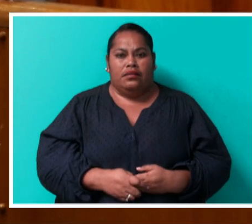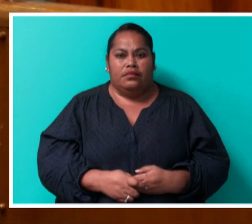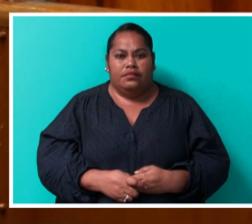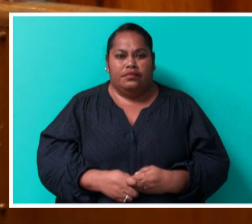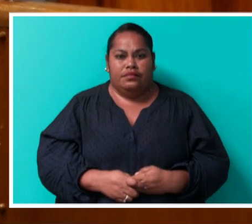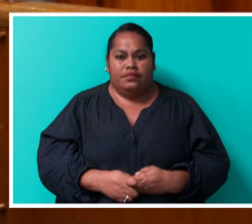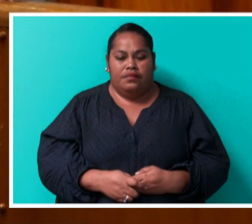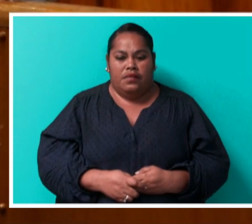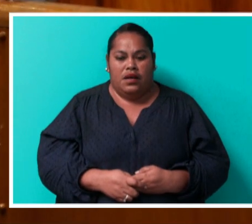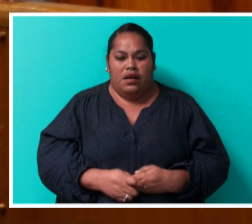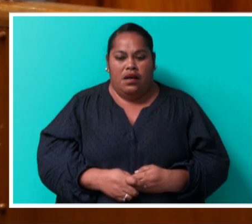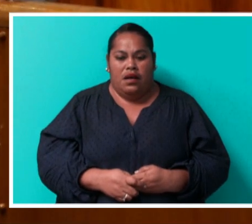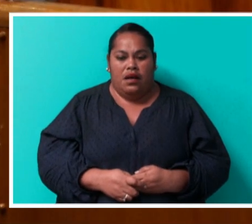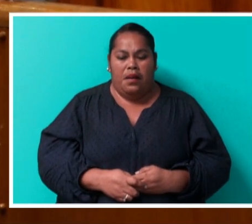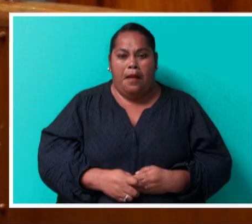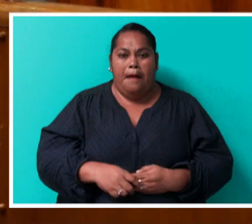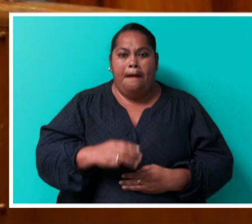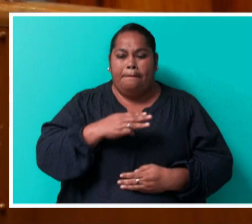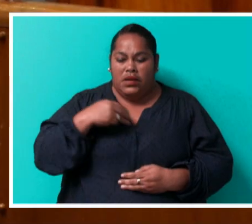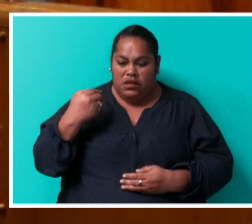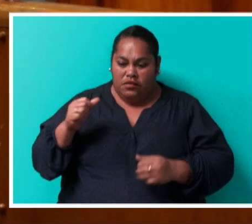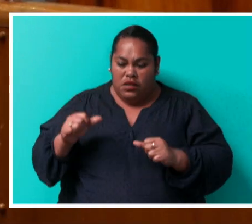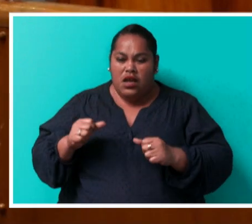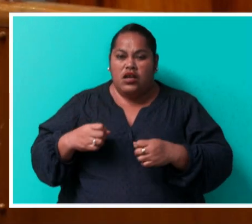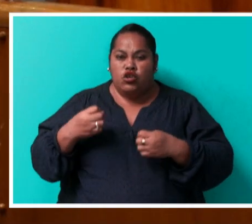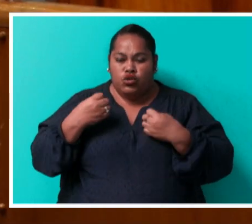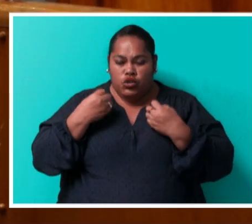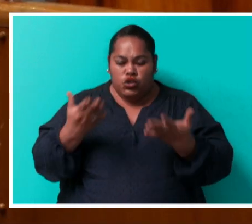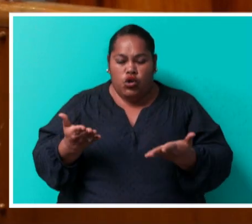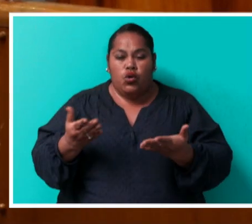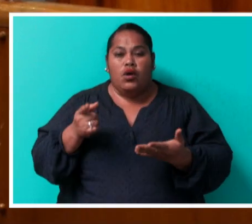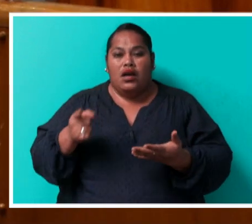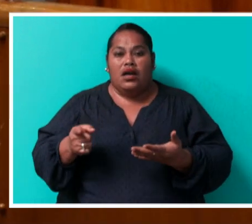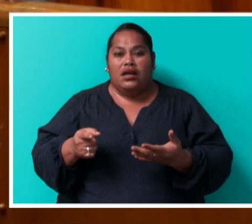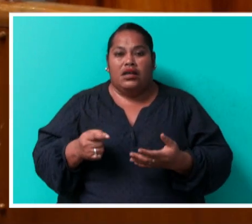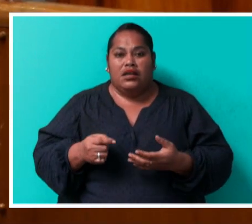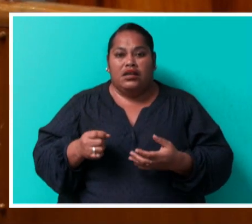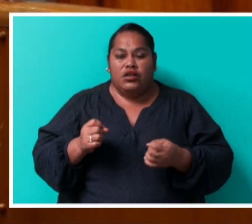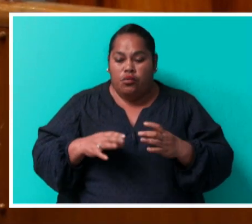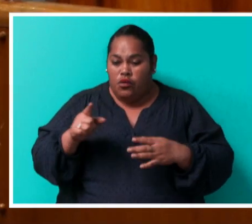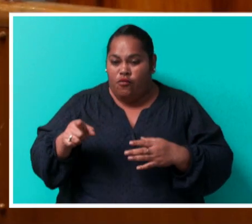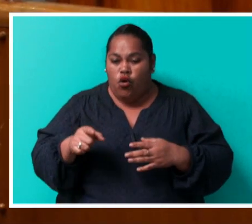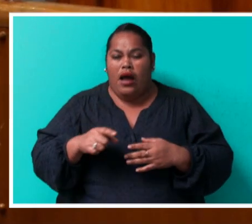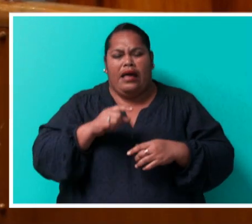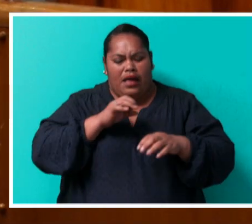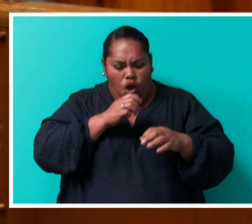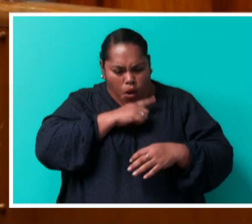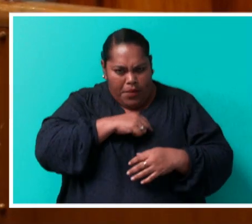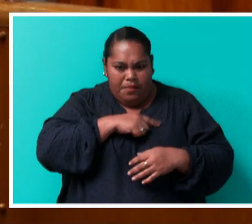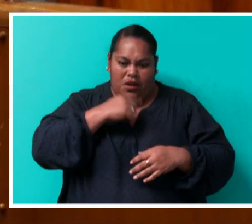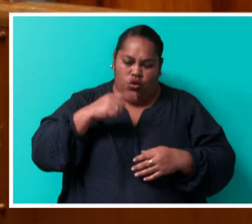Minister Koizumi paid tribute to Fiji's leadership in the Pacific and pledged Japan's commitment,